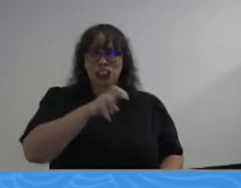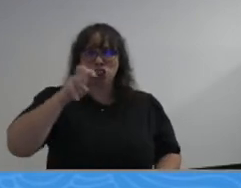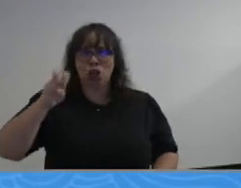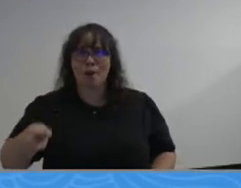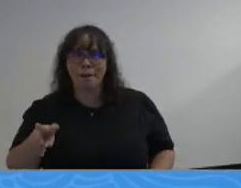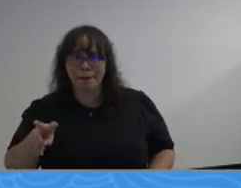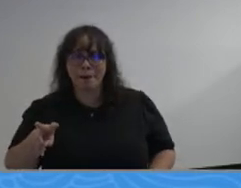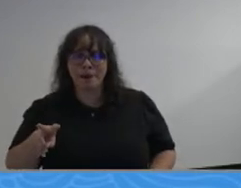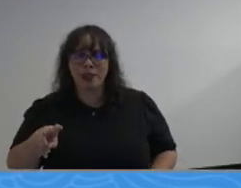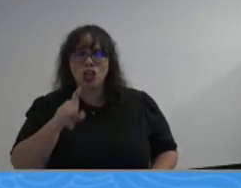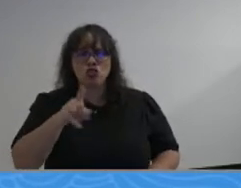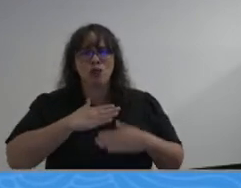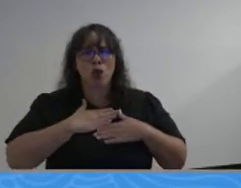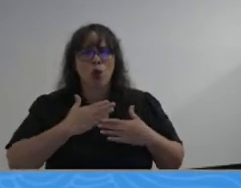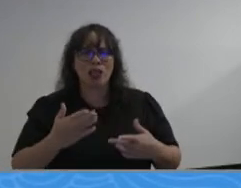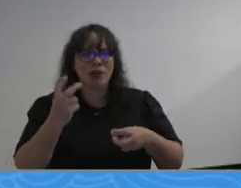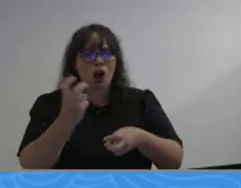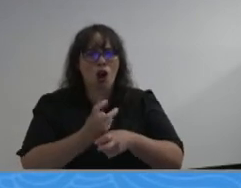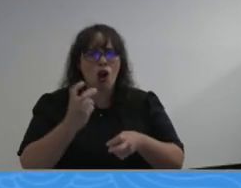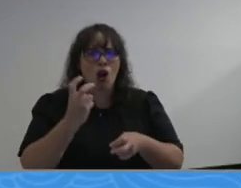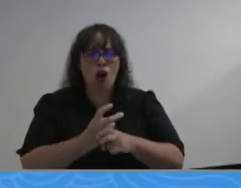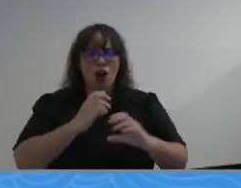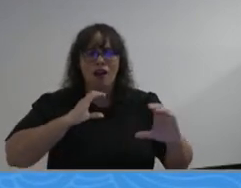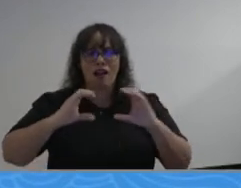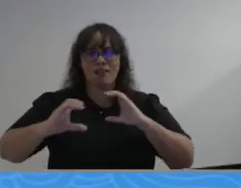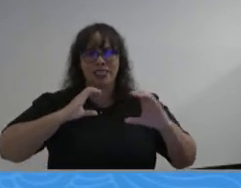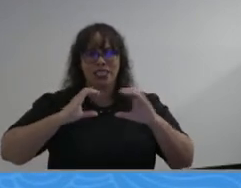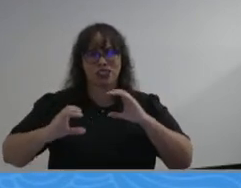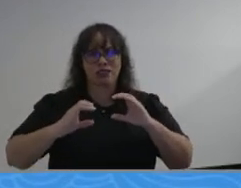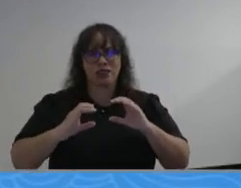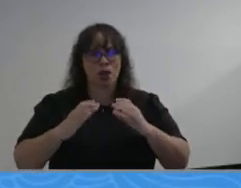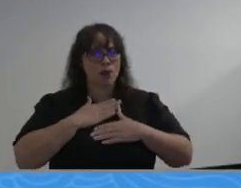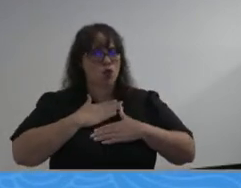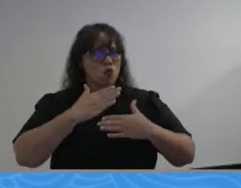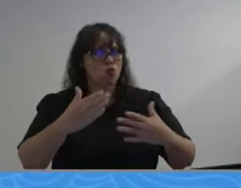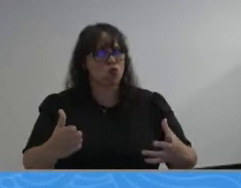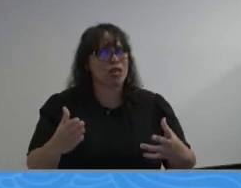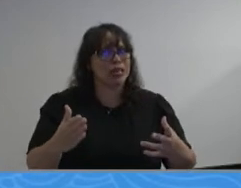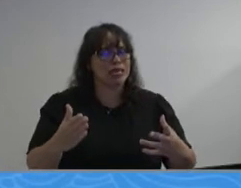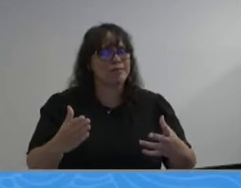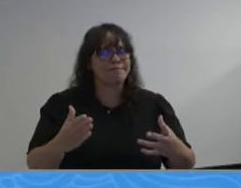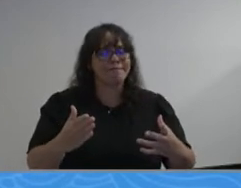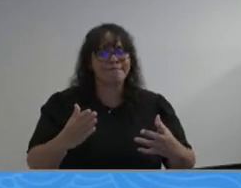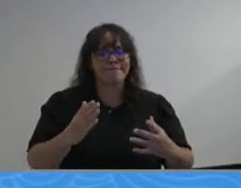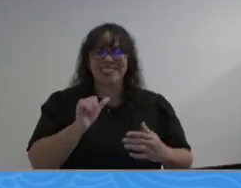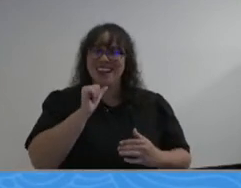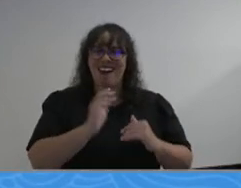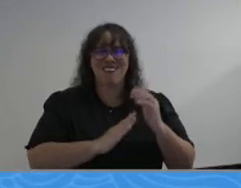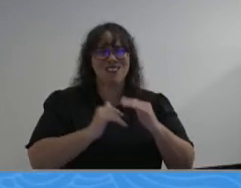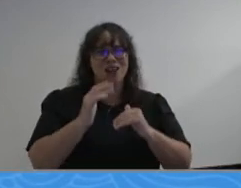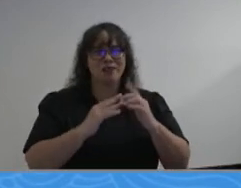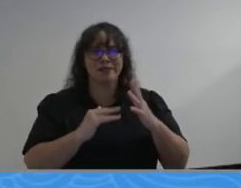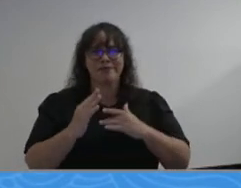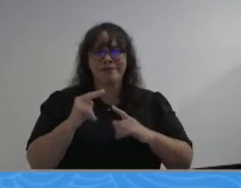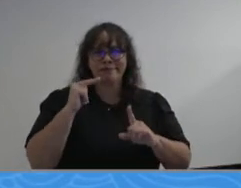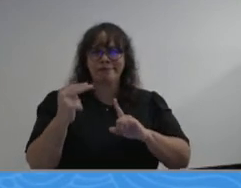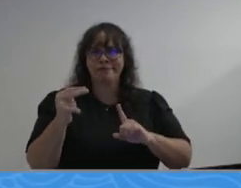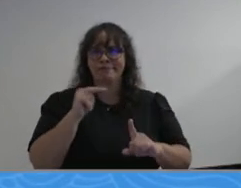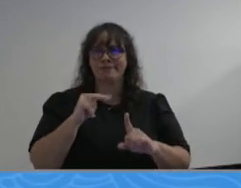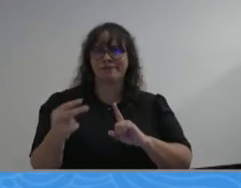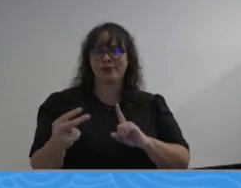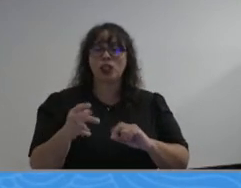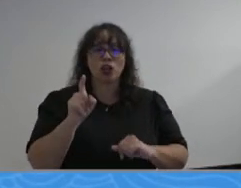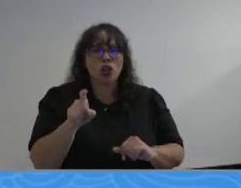great, you've got to be willing to have some hard, hard conversations. You've got to be willing to take some very uncomfortable stands. You've got to be willing to do